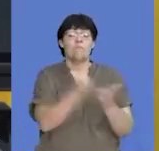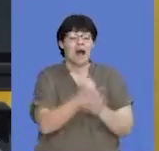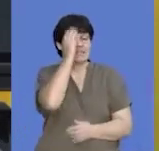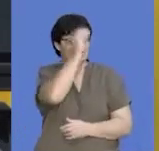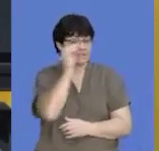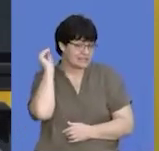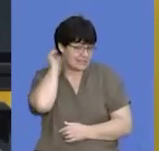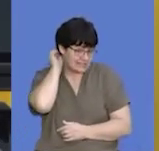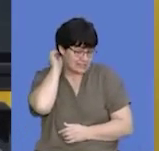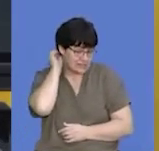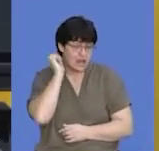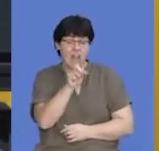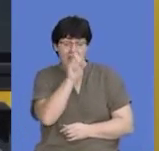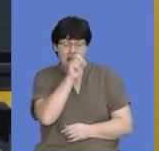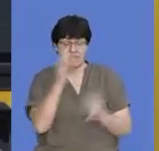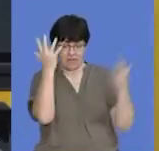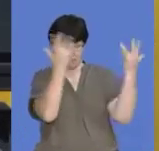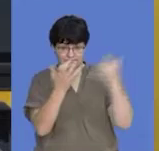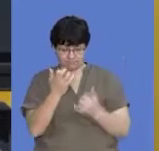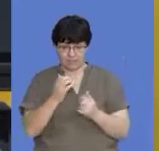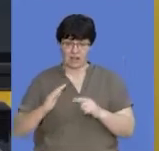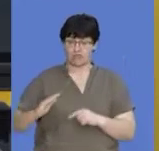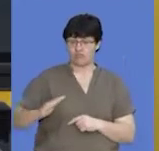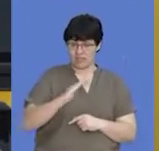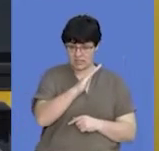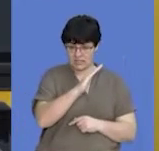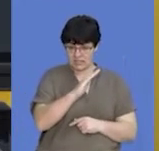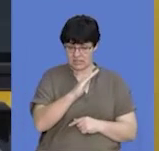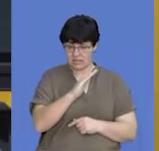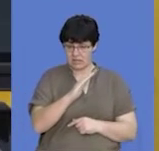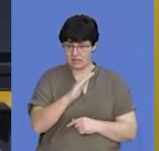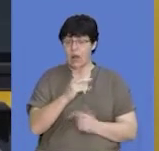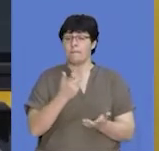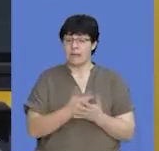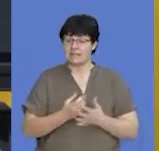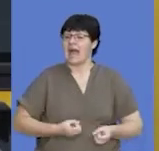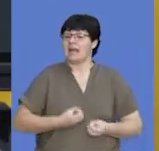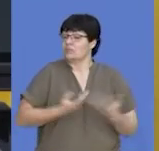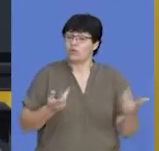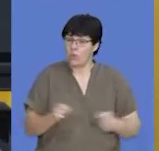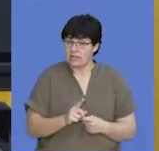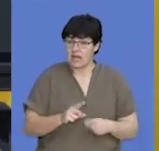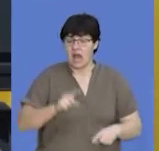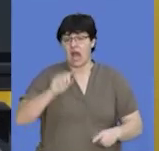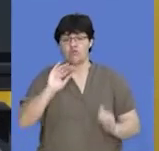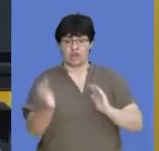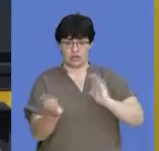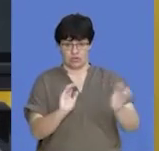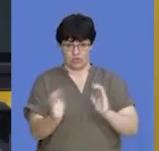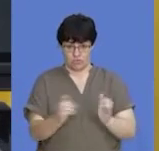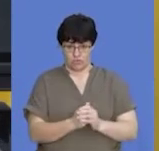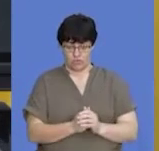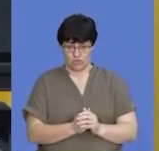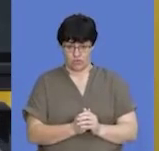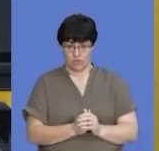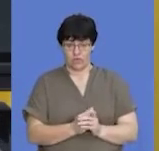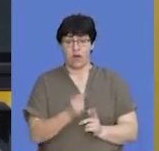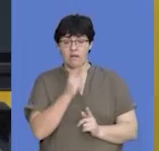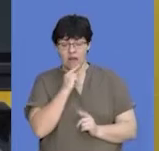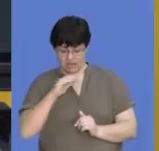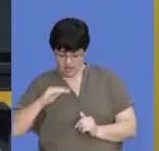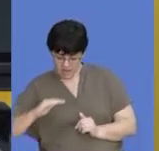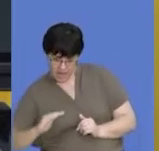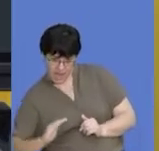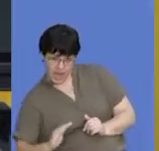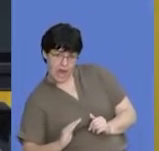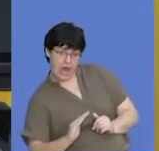is that when it comes to calculating gradient, gradient must be expressed as a ratio. We are looking at, as we